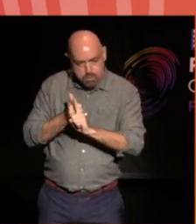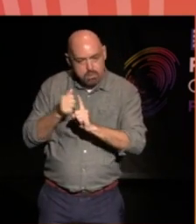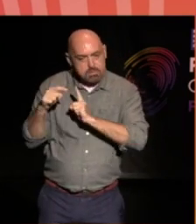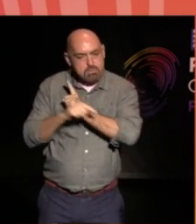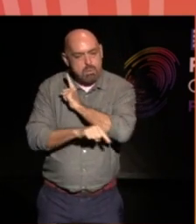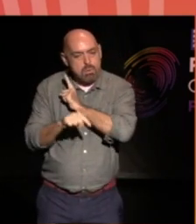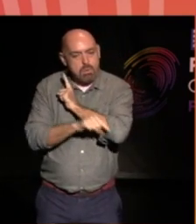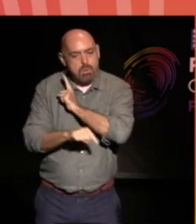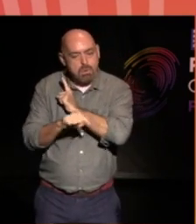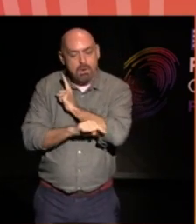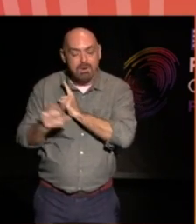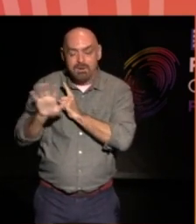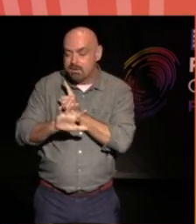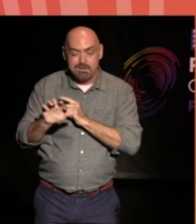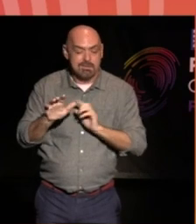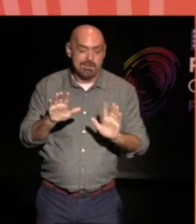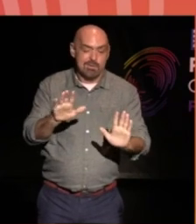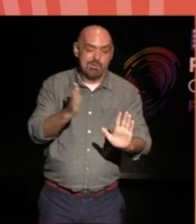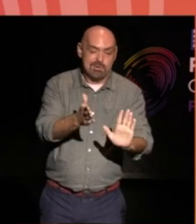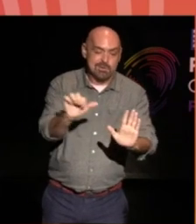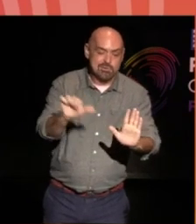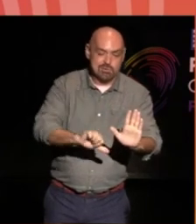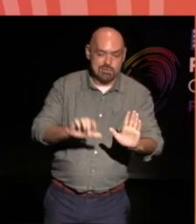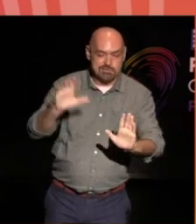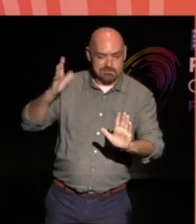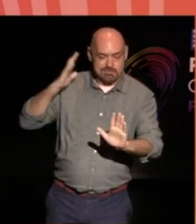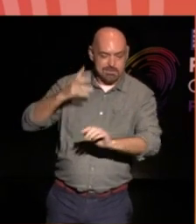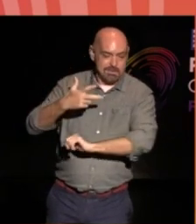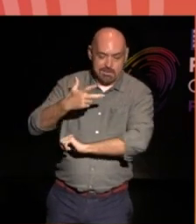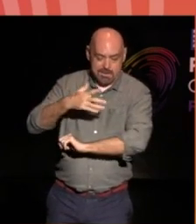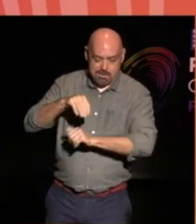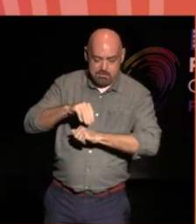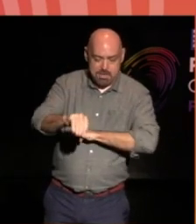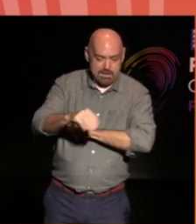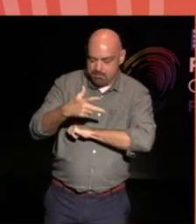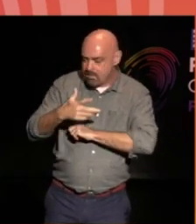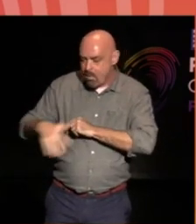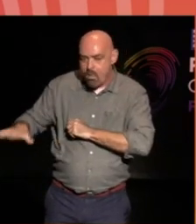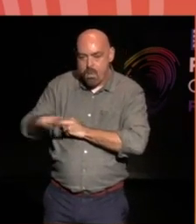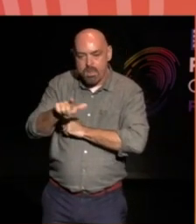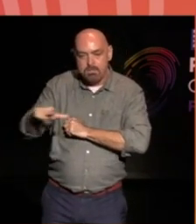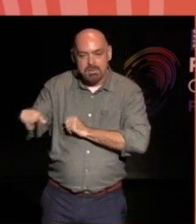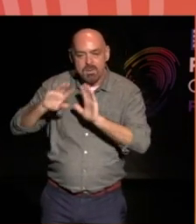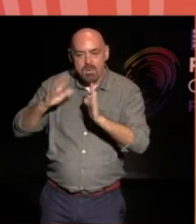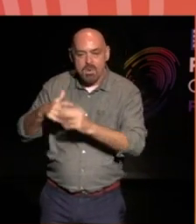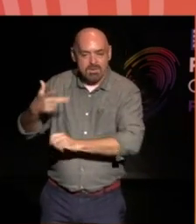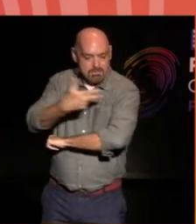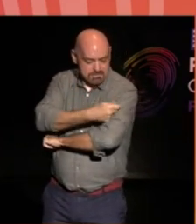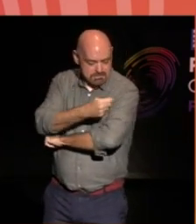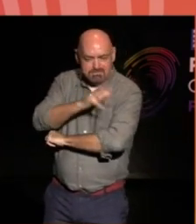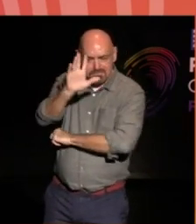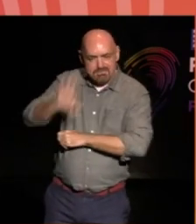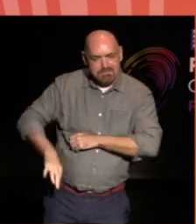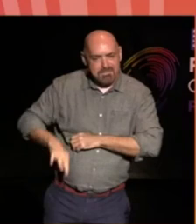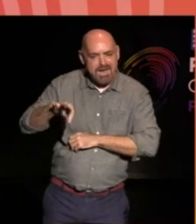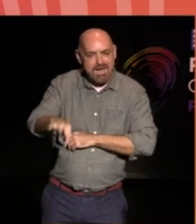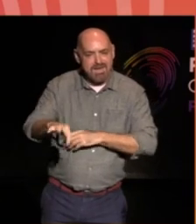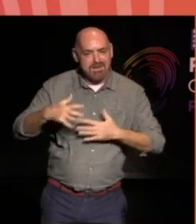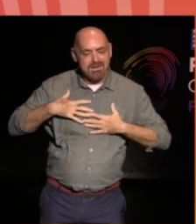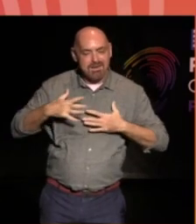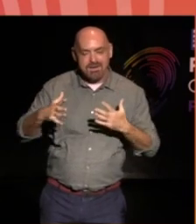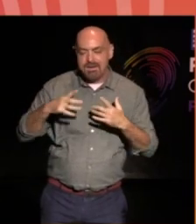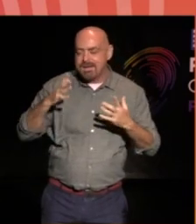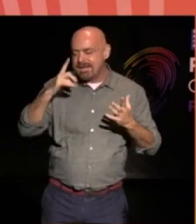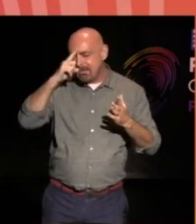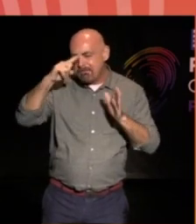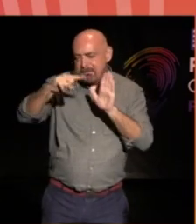just as we should have had an agreement that we would pay for the vaccination of every poor person in the world. What's developed is a pessimism, and we've got to overcome